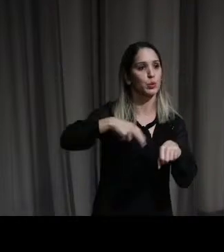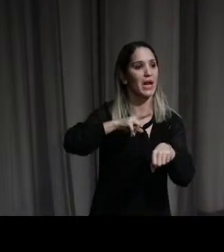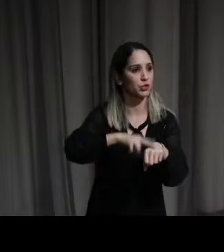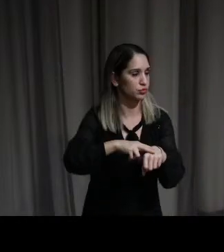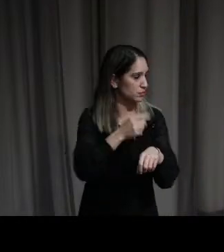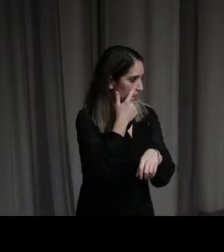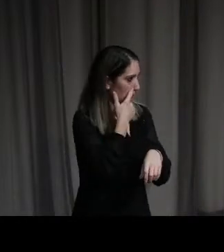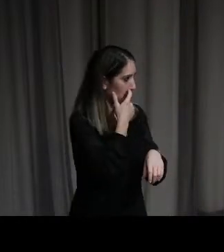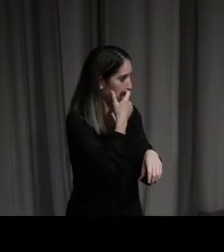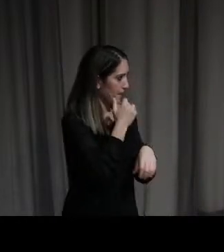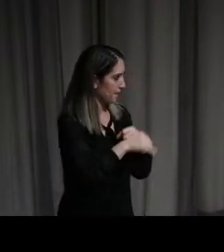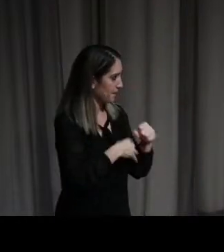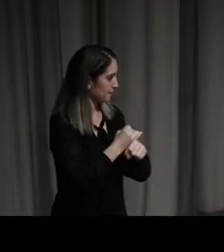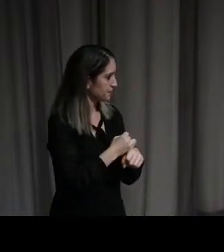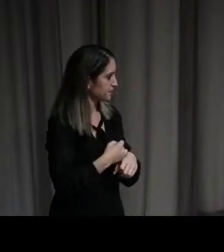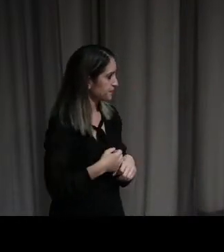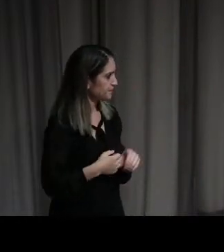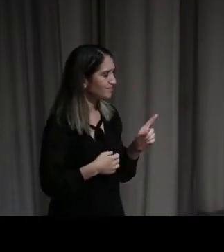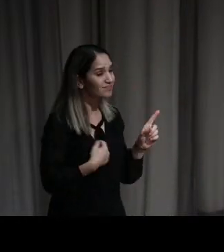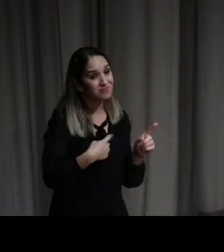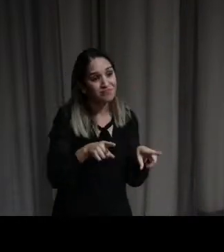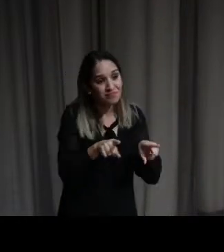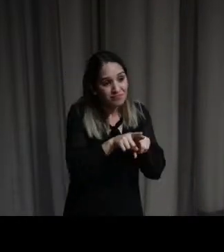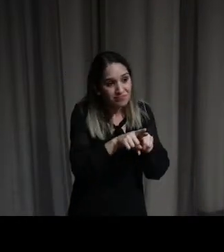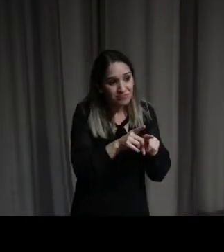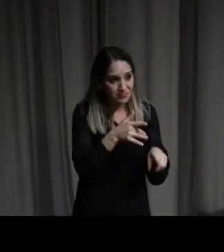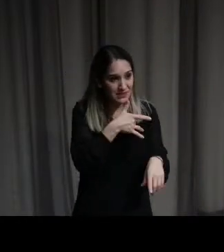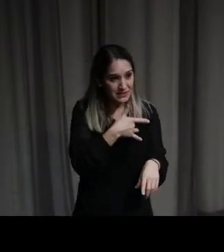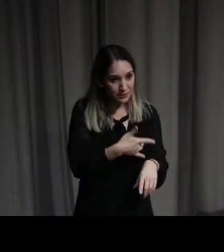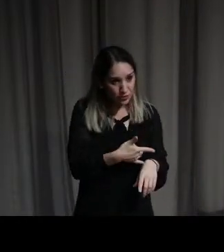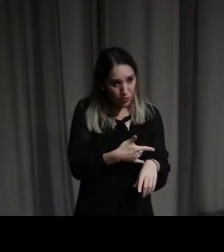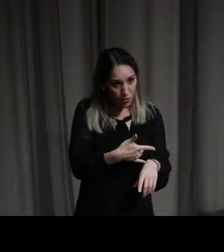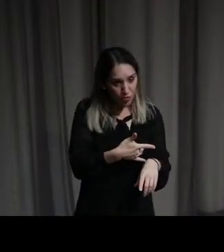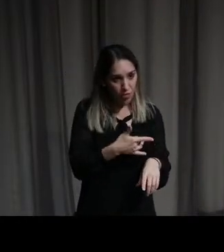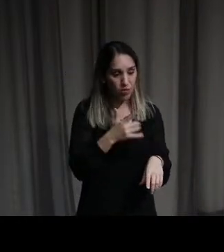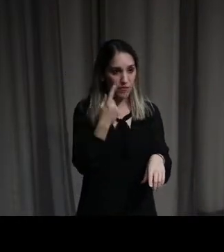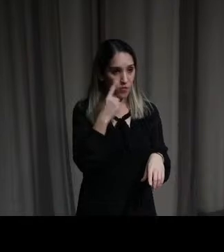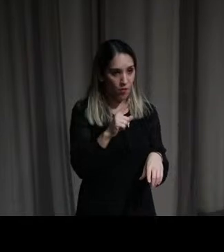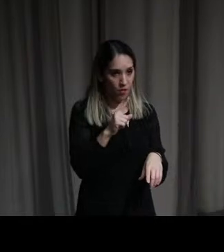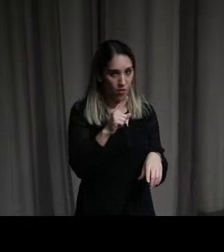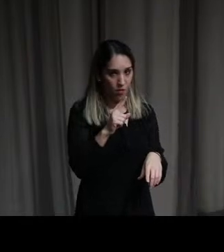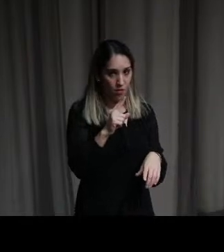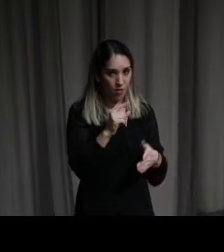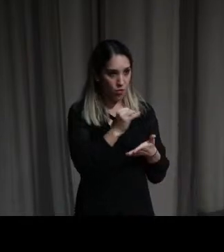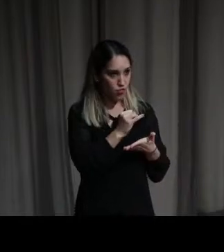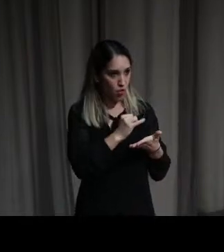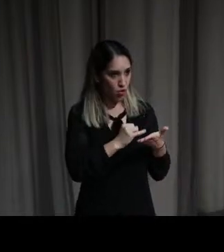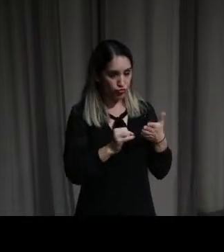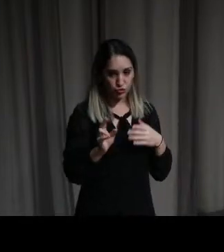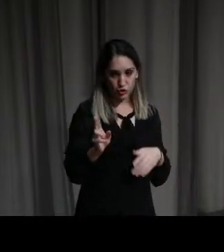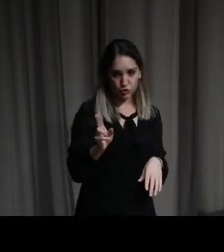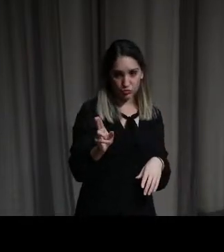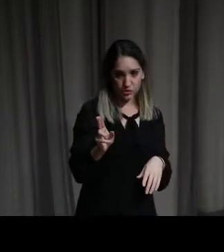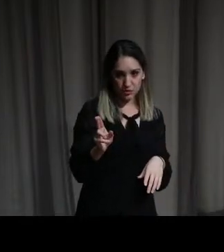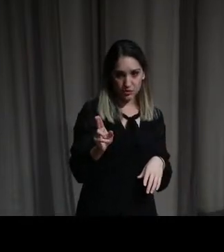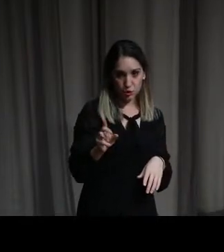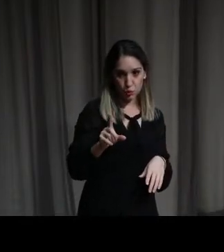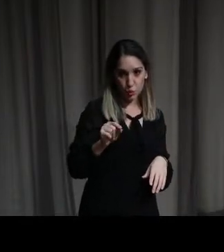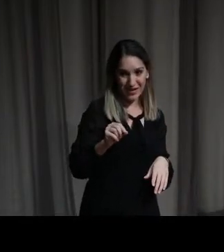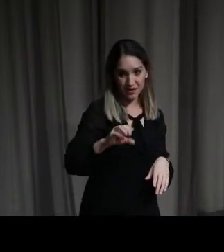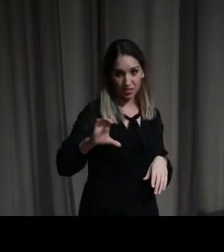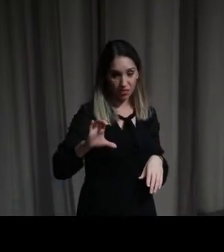think you also have to consider that it's very typical in the history of art, and especially with 20th century art